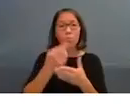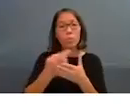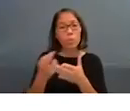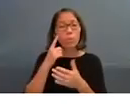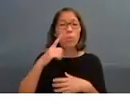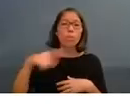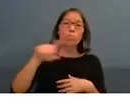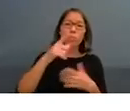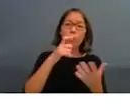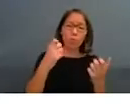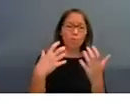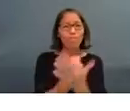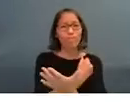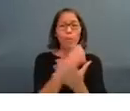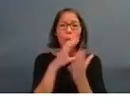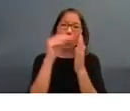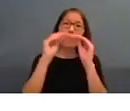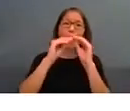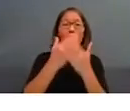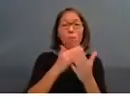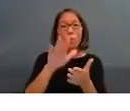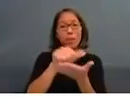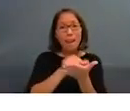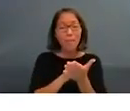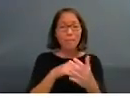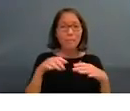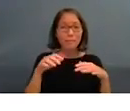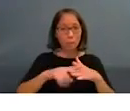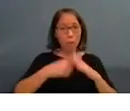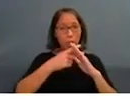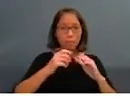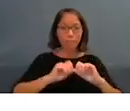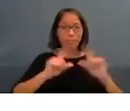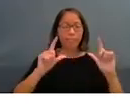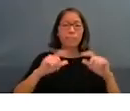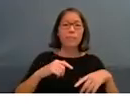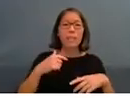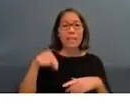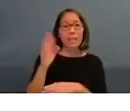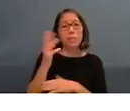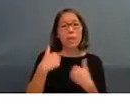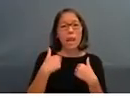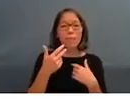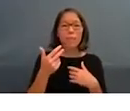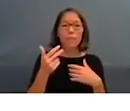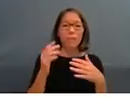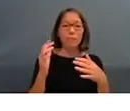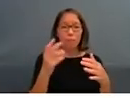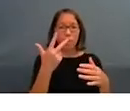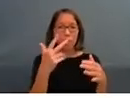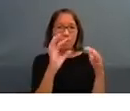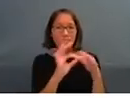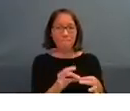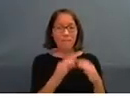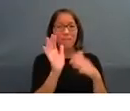and learn more now before your accounts are active. So in this presentation, we just did link three videos where you, after this meeting,